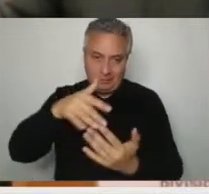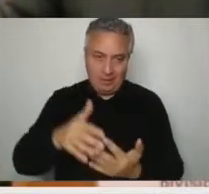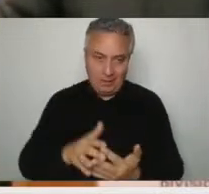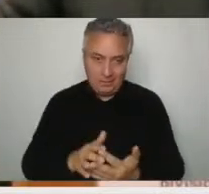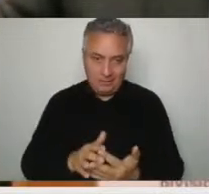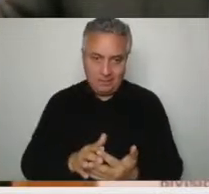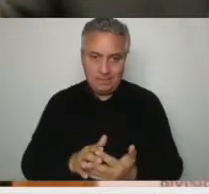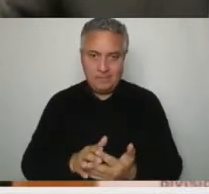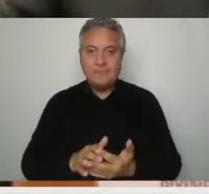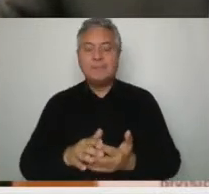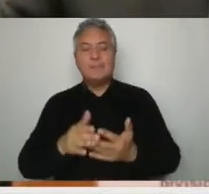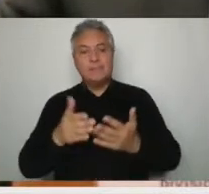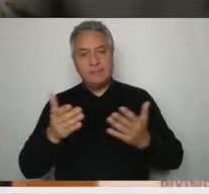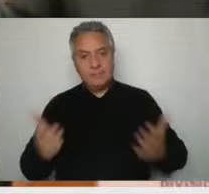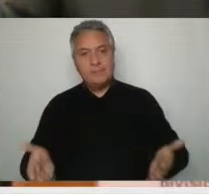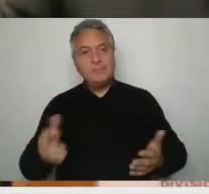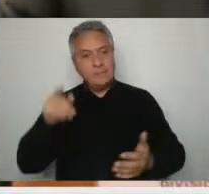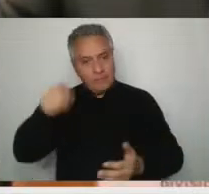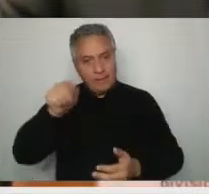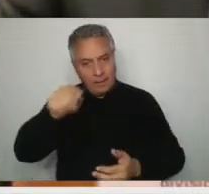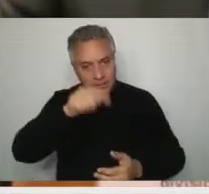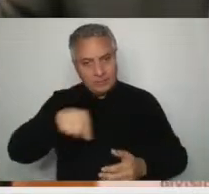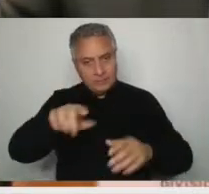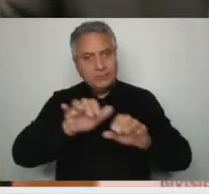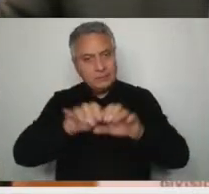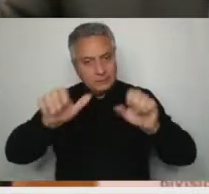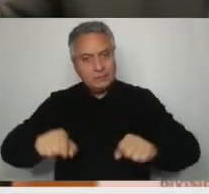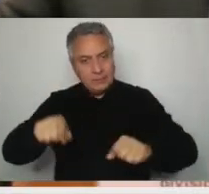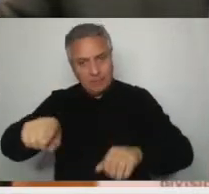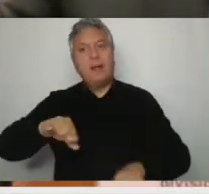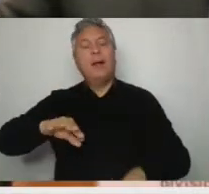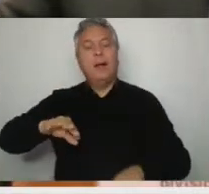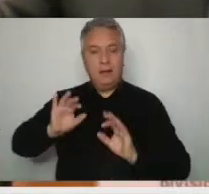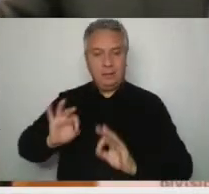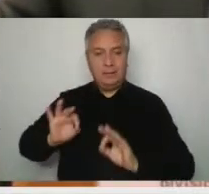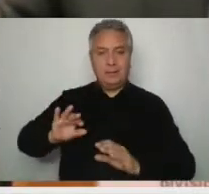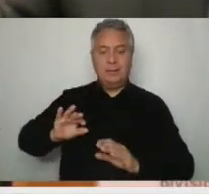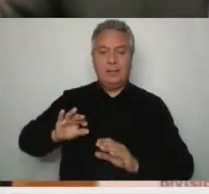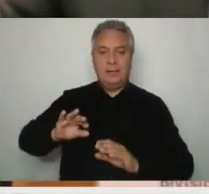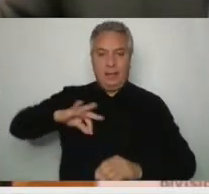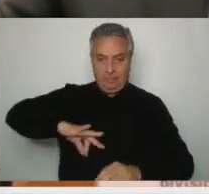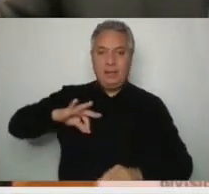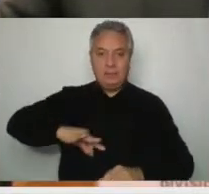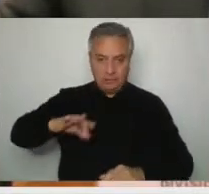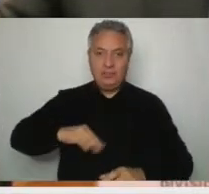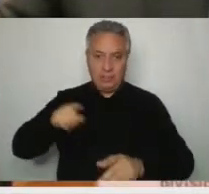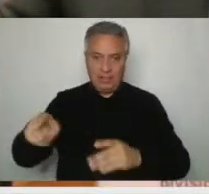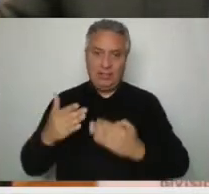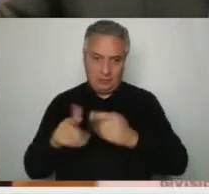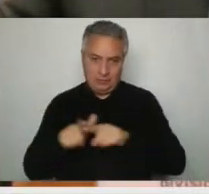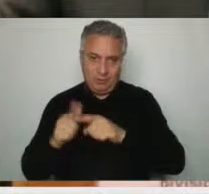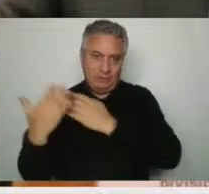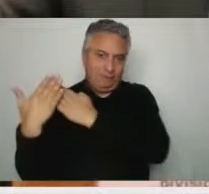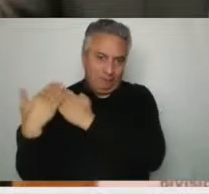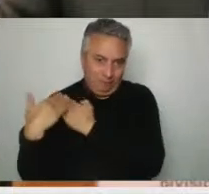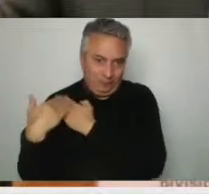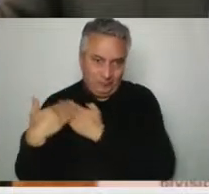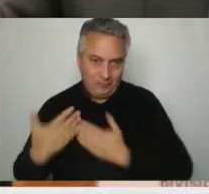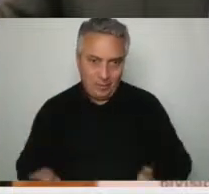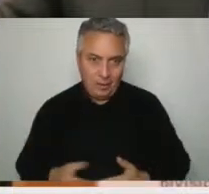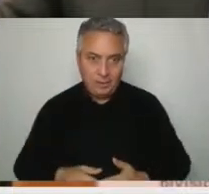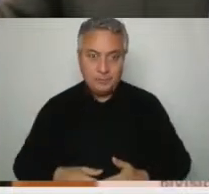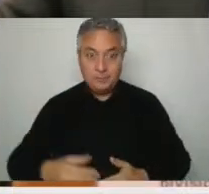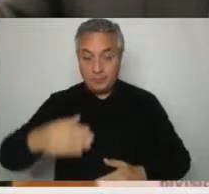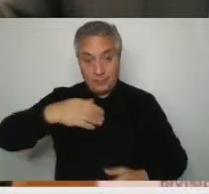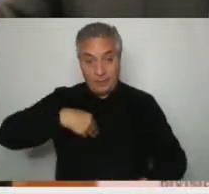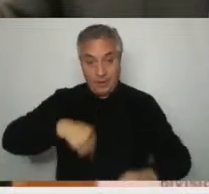pension systems, but something that forms an integral part of what pension systems must cater for. However, our